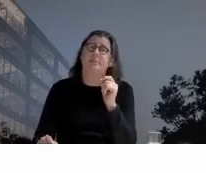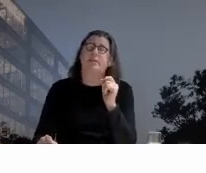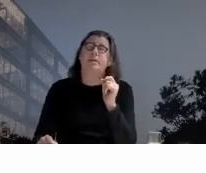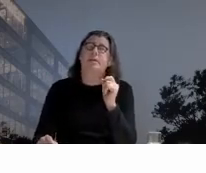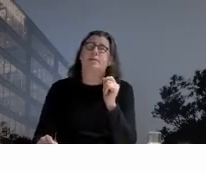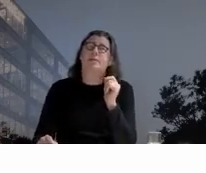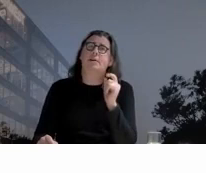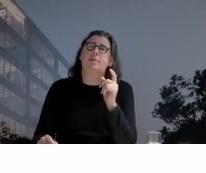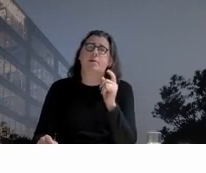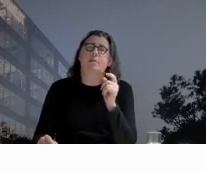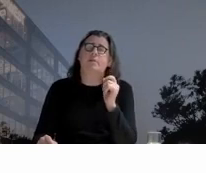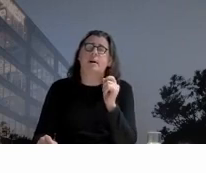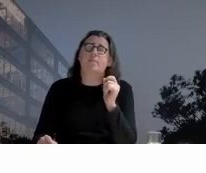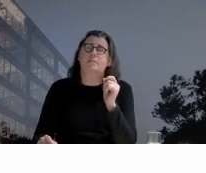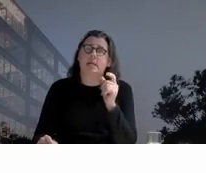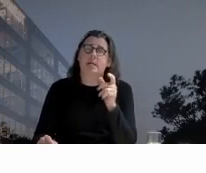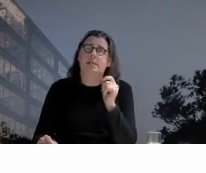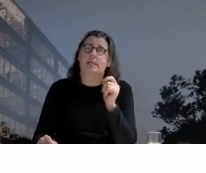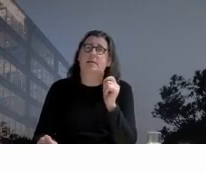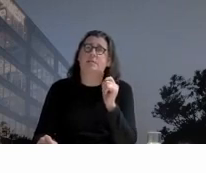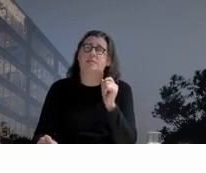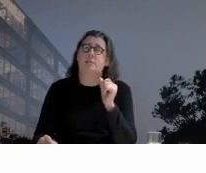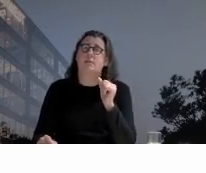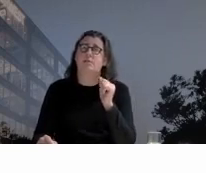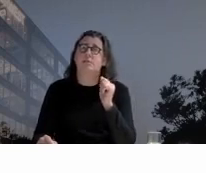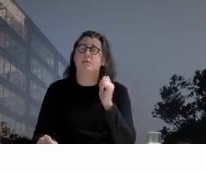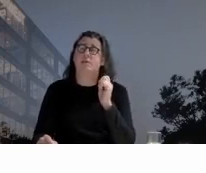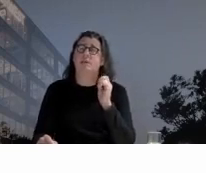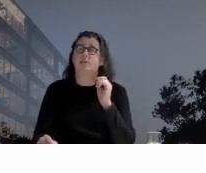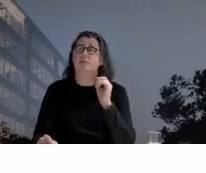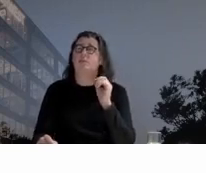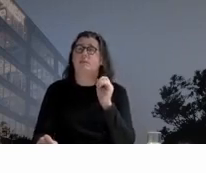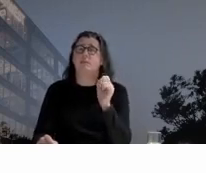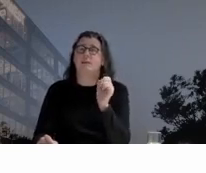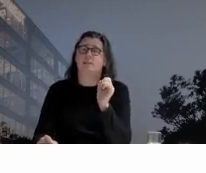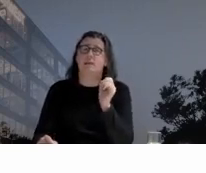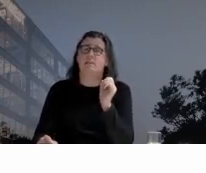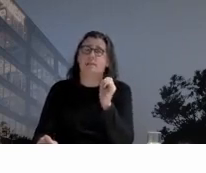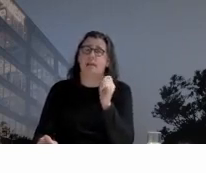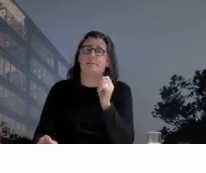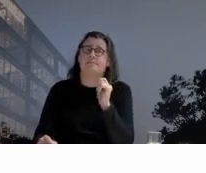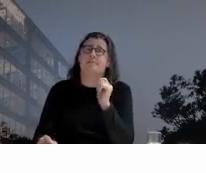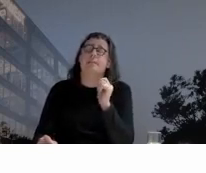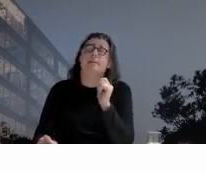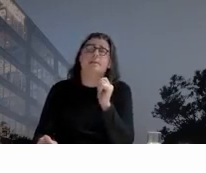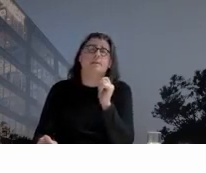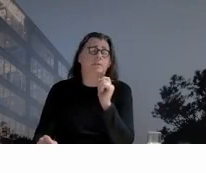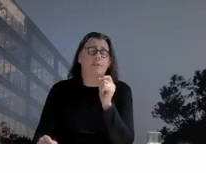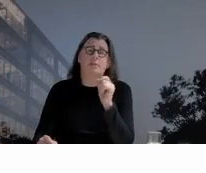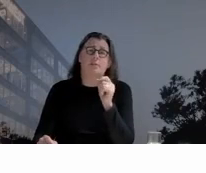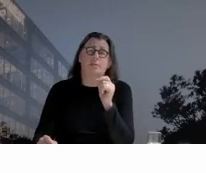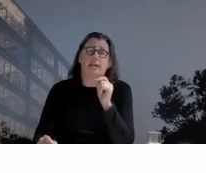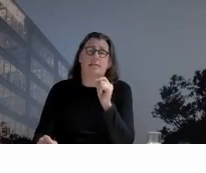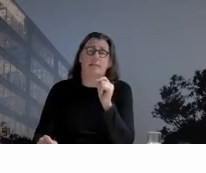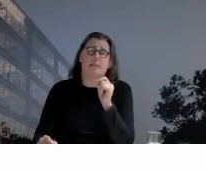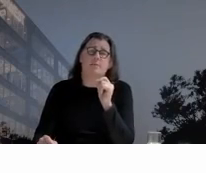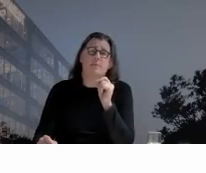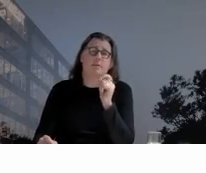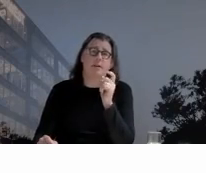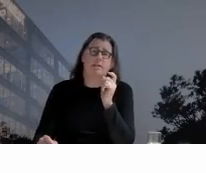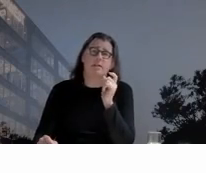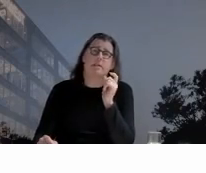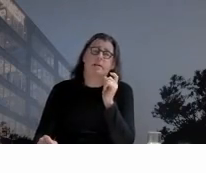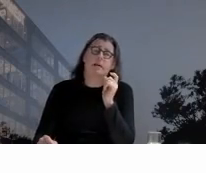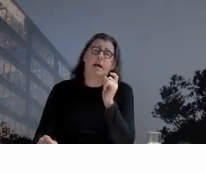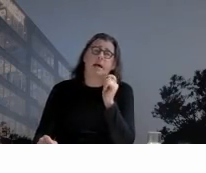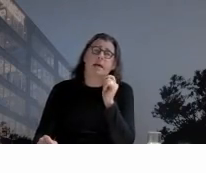but, the 30.5 million kilos of CO2 assumes that the grid stays the same. The grid doesn't stay the same. So